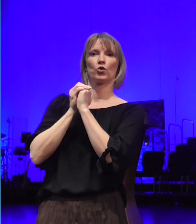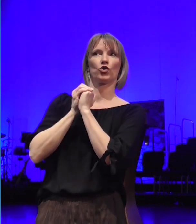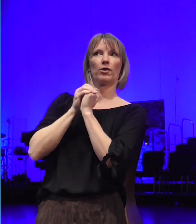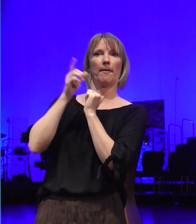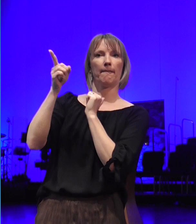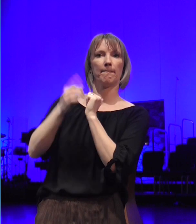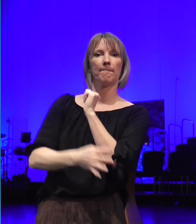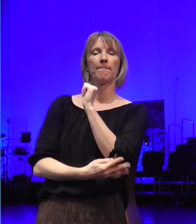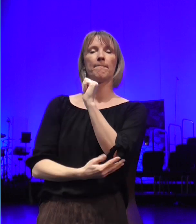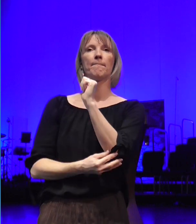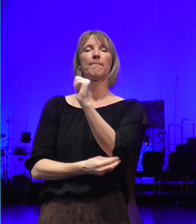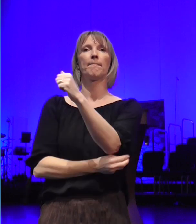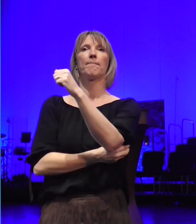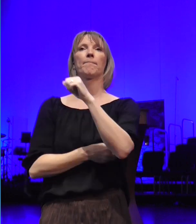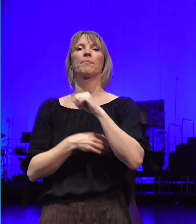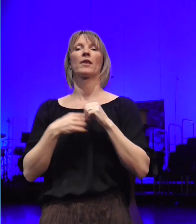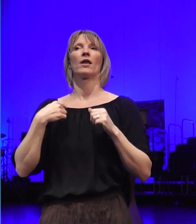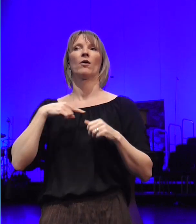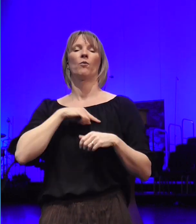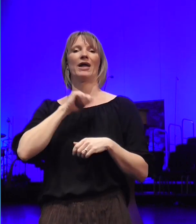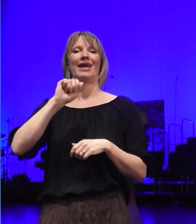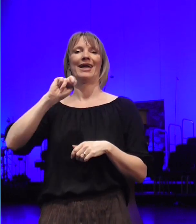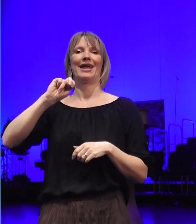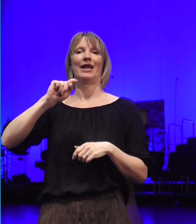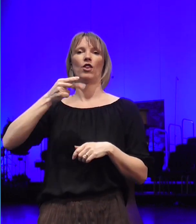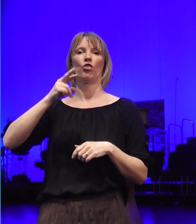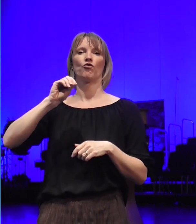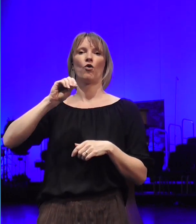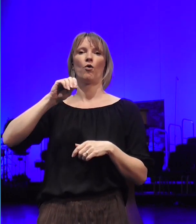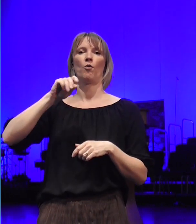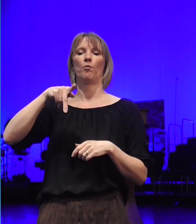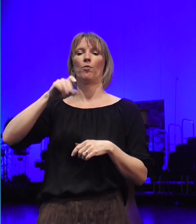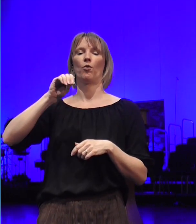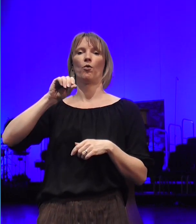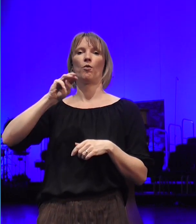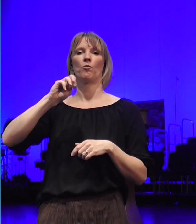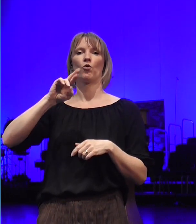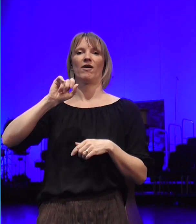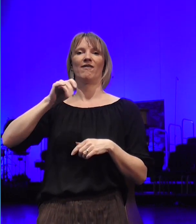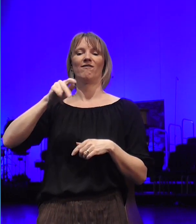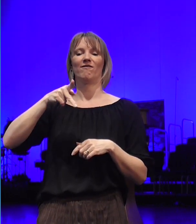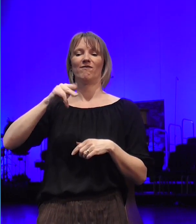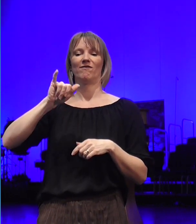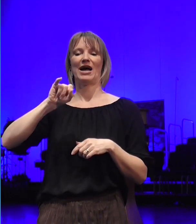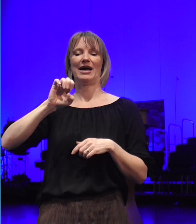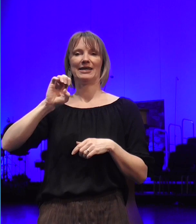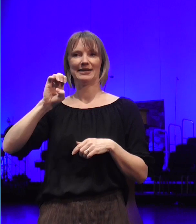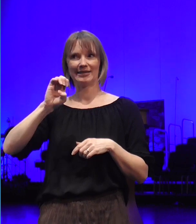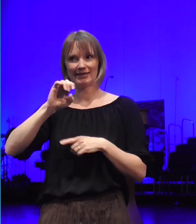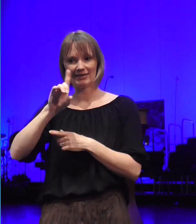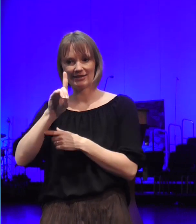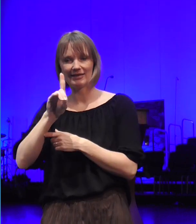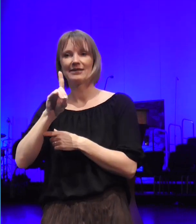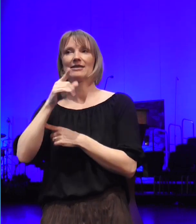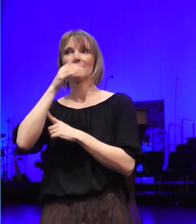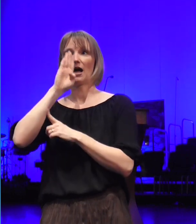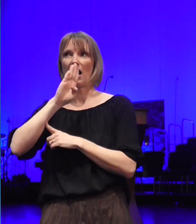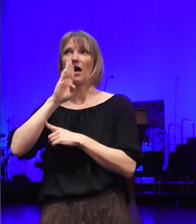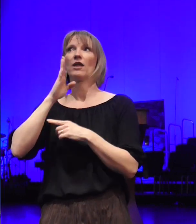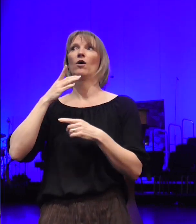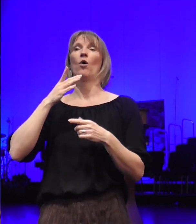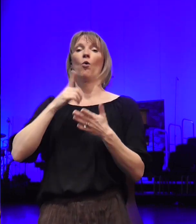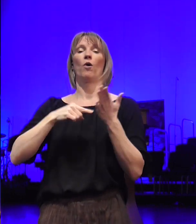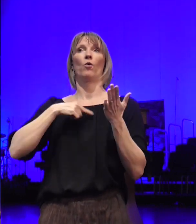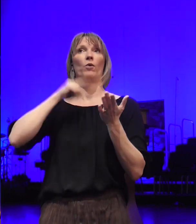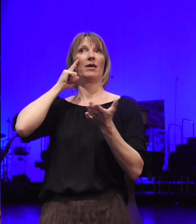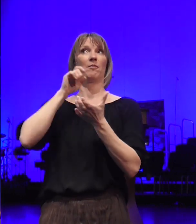We've anthropomorphized God, which means we place our beliefs about what the deity, the creator